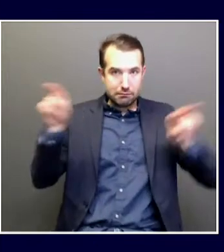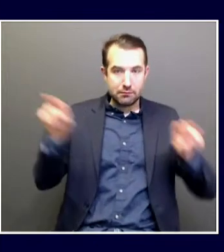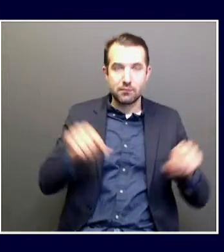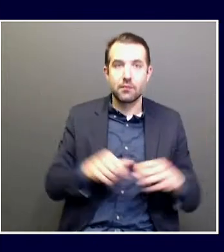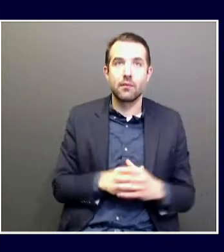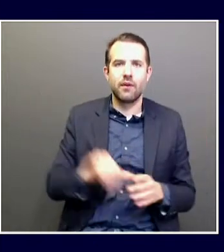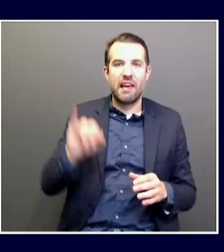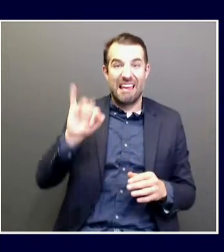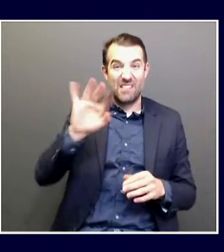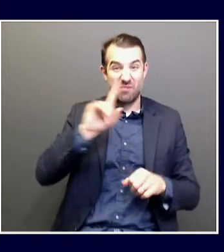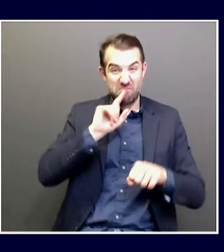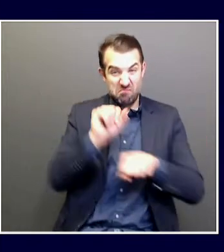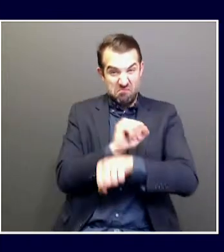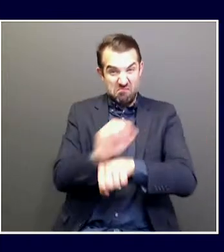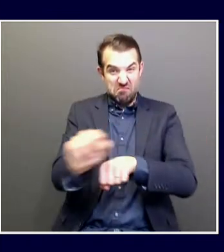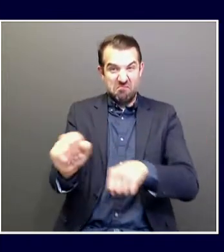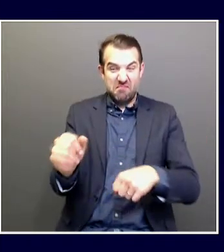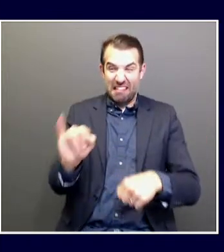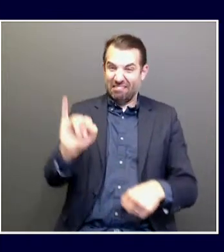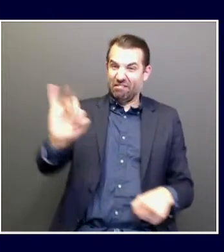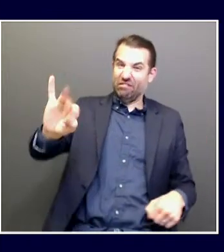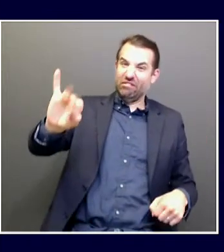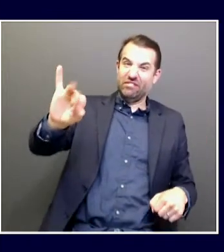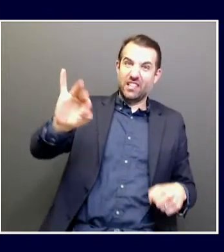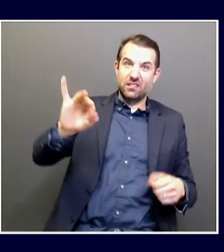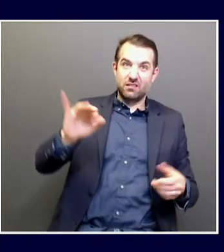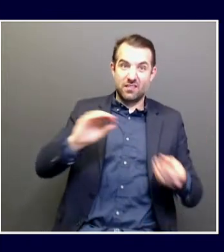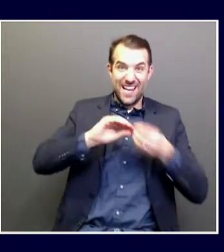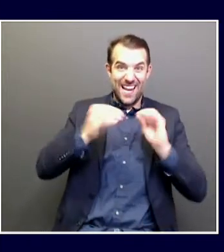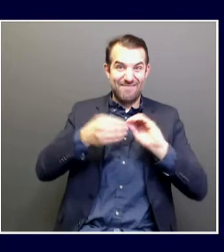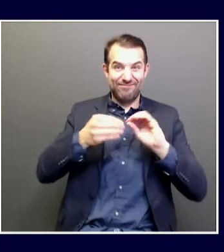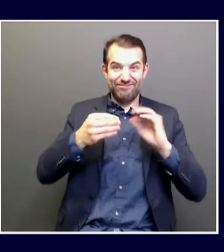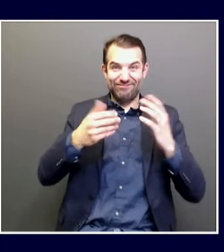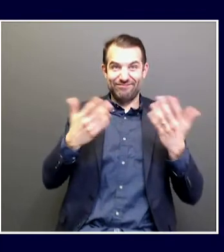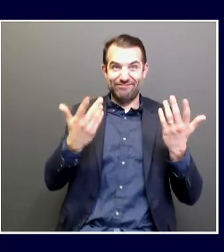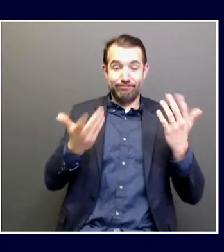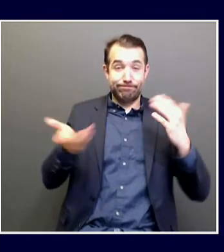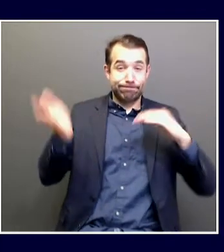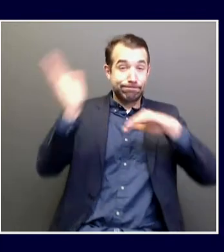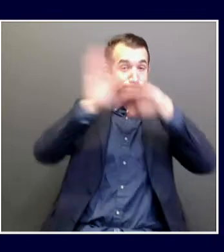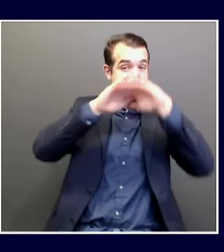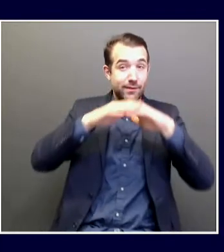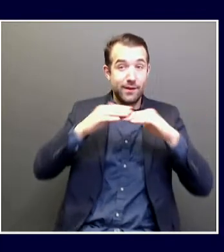rises past a point where we can adequately maintain that kind